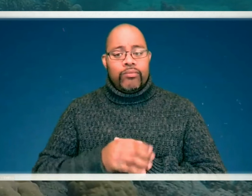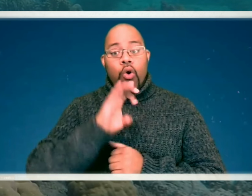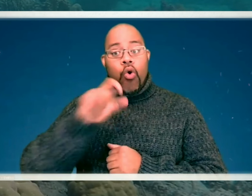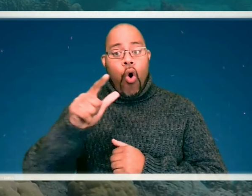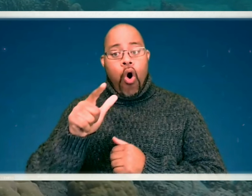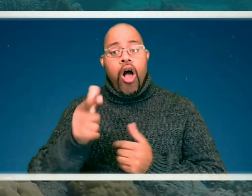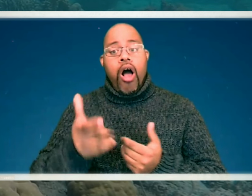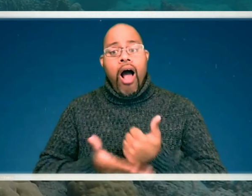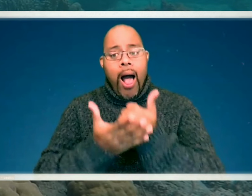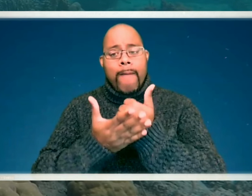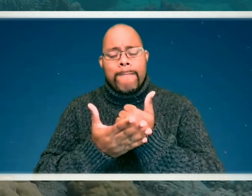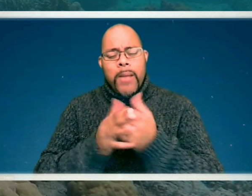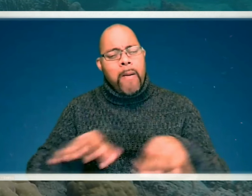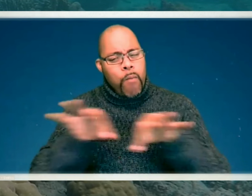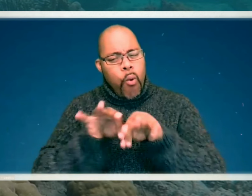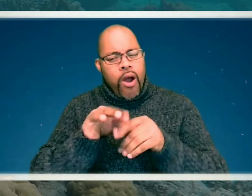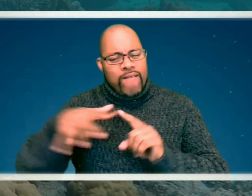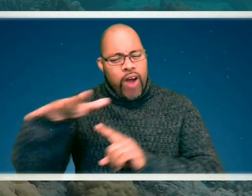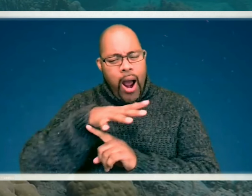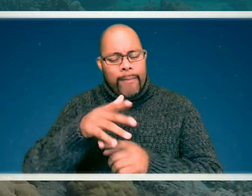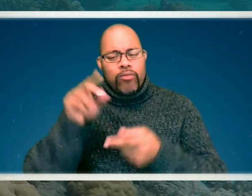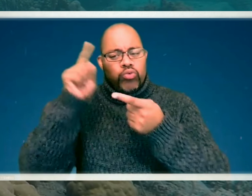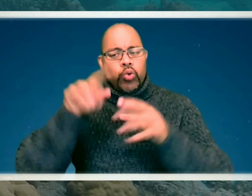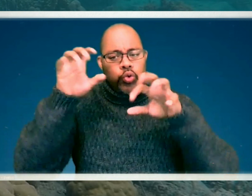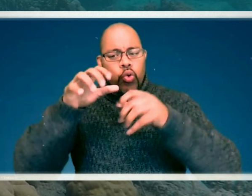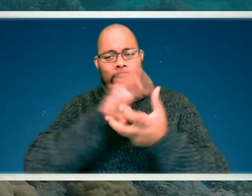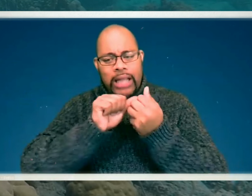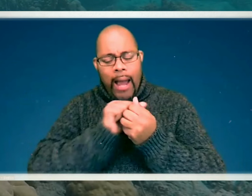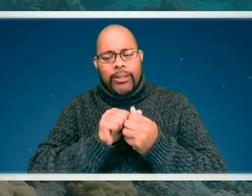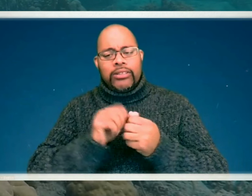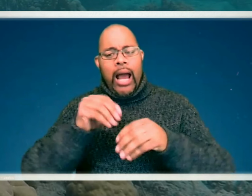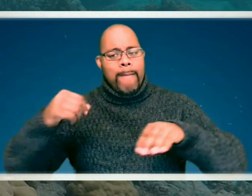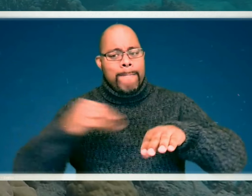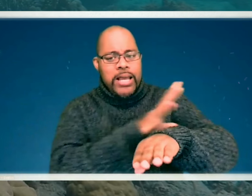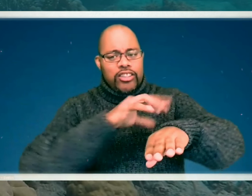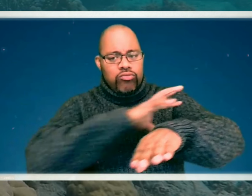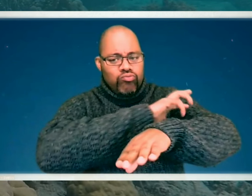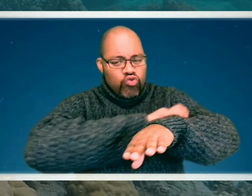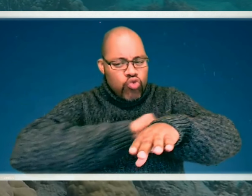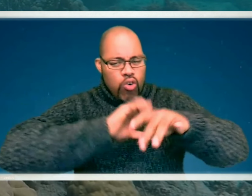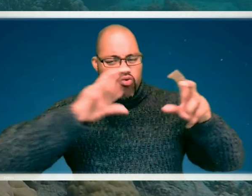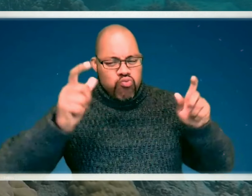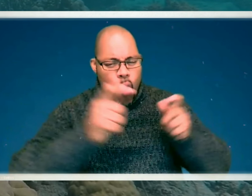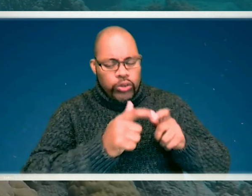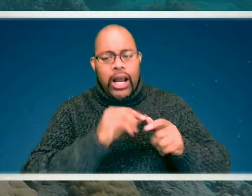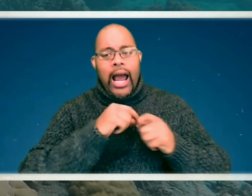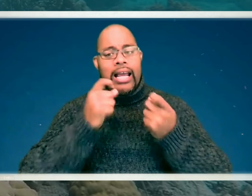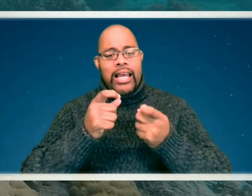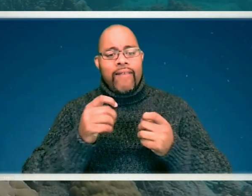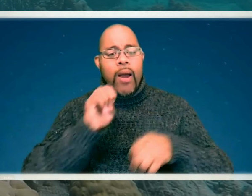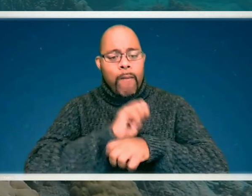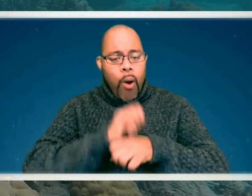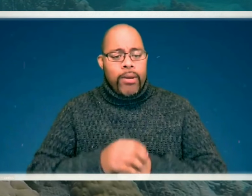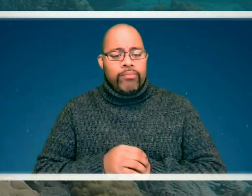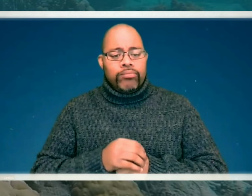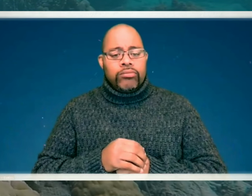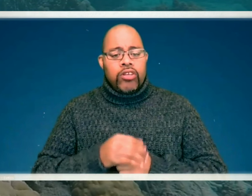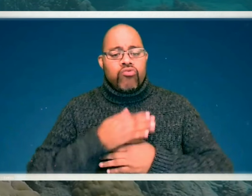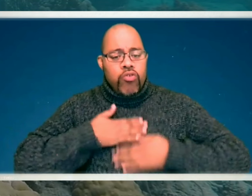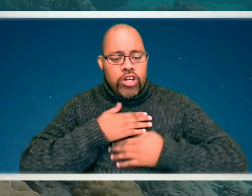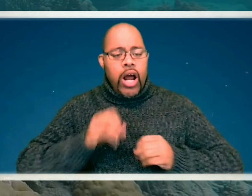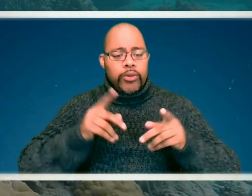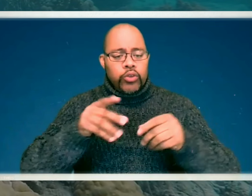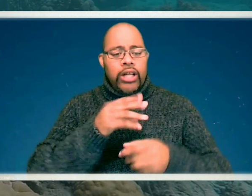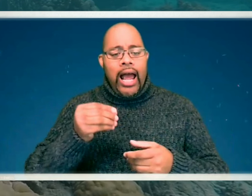they are very important to the environment because they help reduce storm damage, coastal erosion, and they also provide employment, recreational opportunities, and they play a major